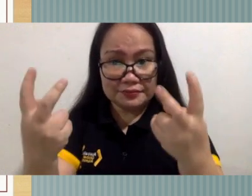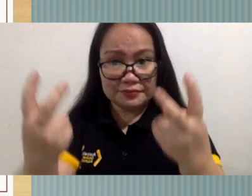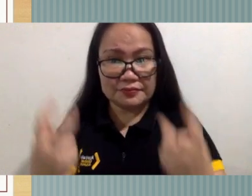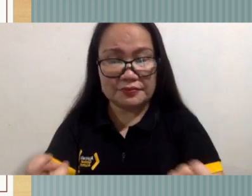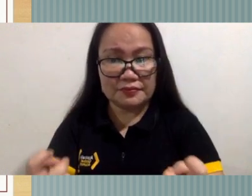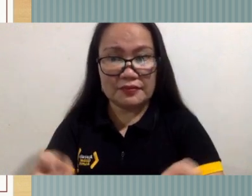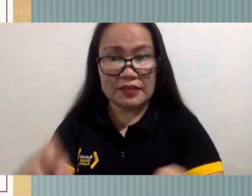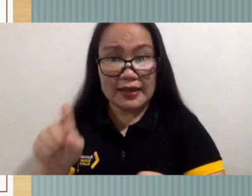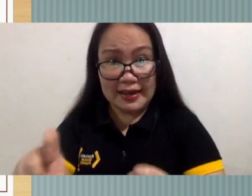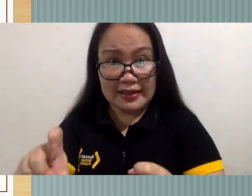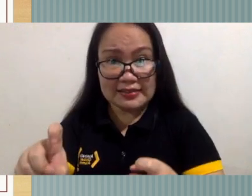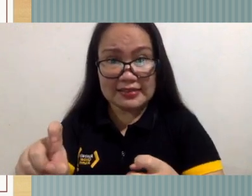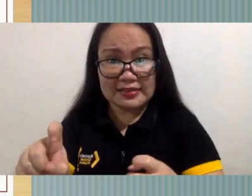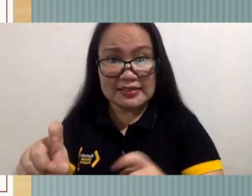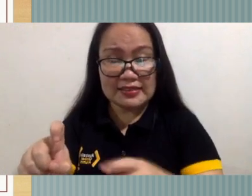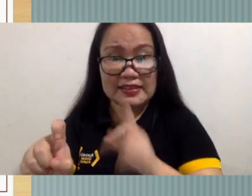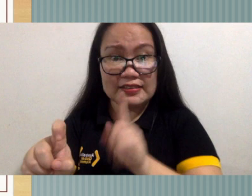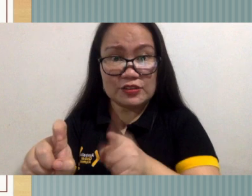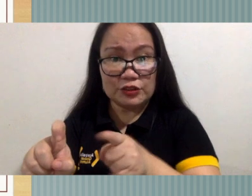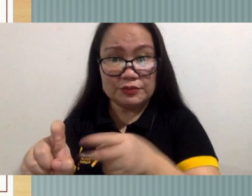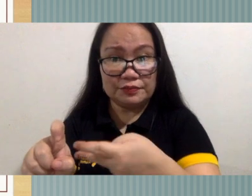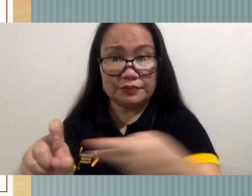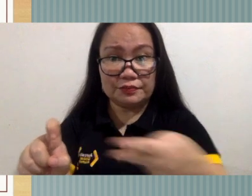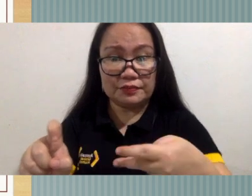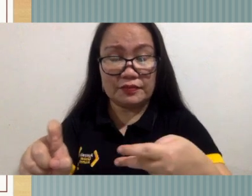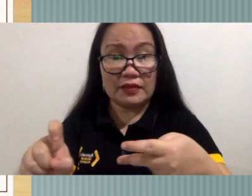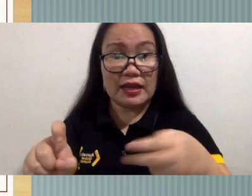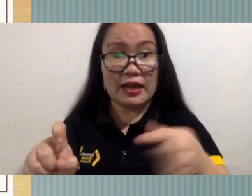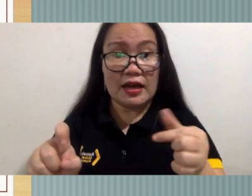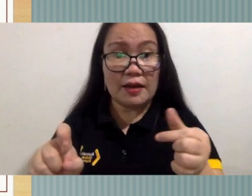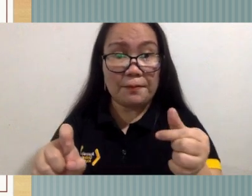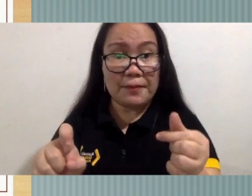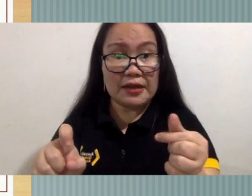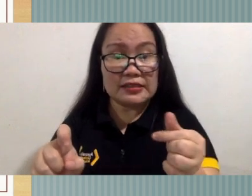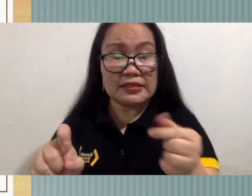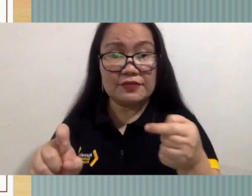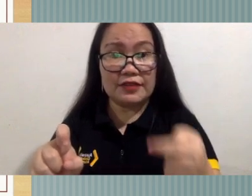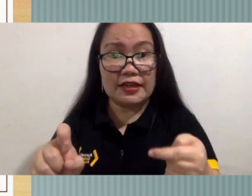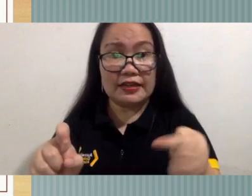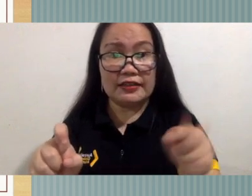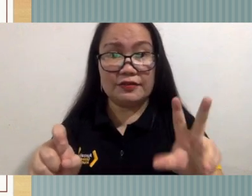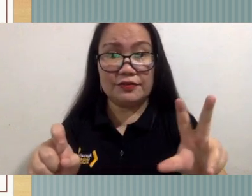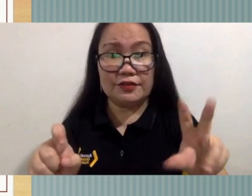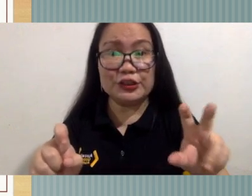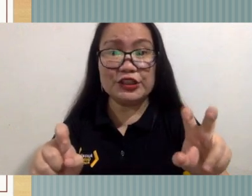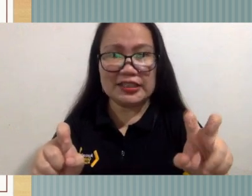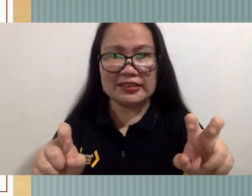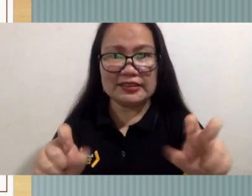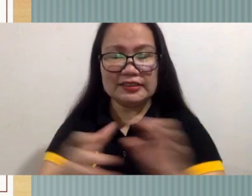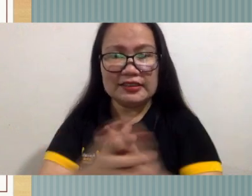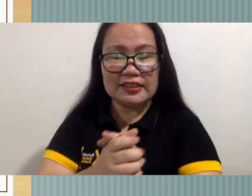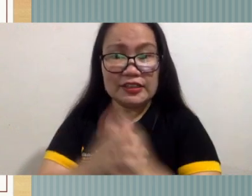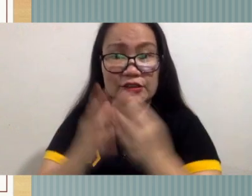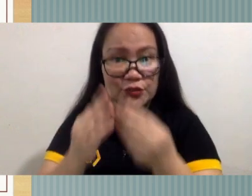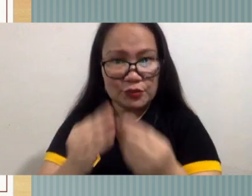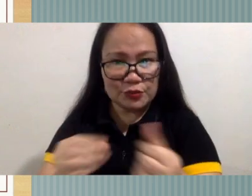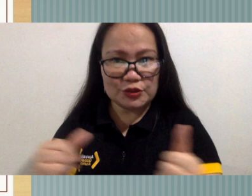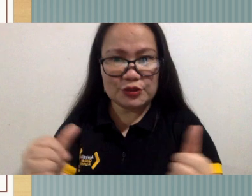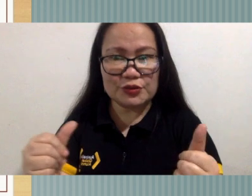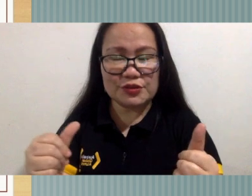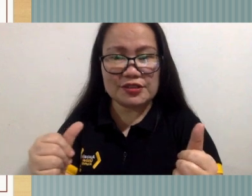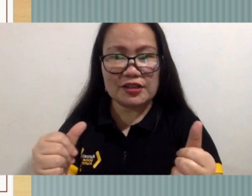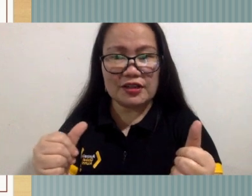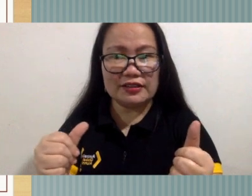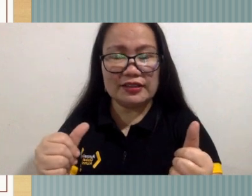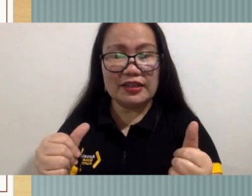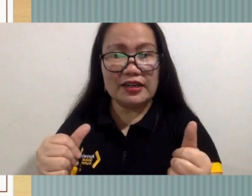we will now have the square root of x squared, which is x, and then the square root of 169,